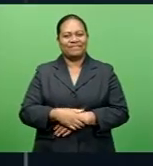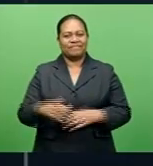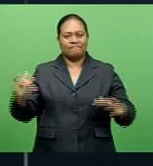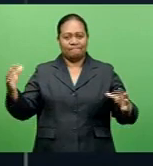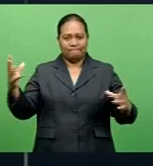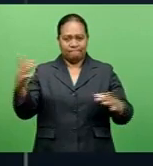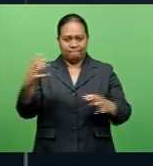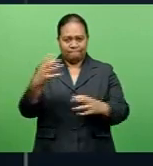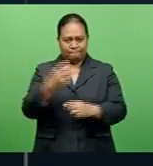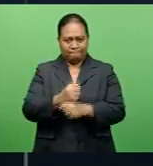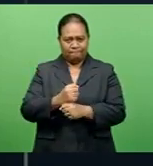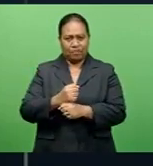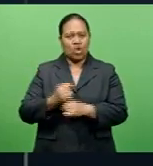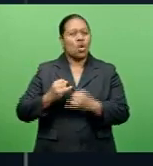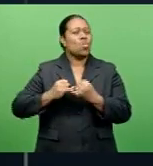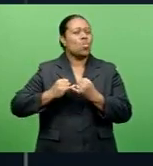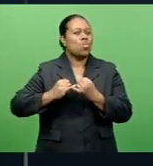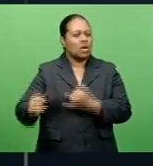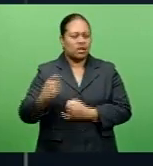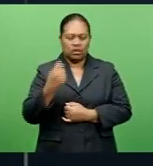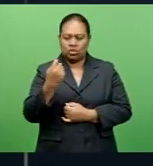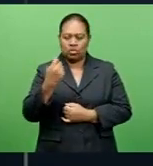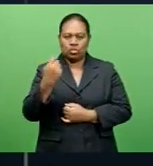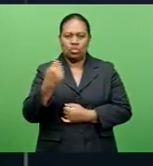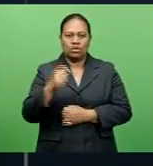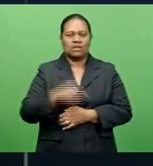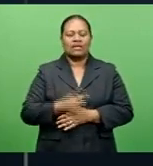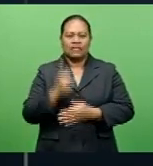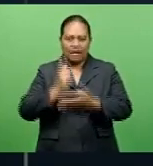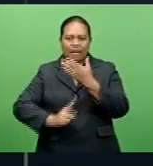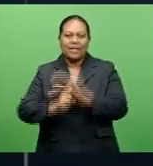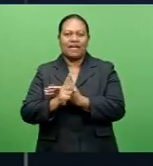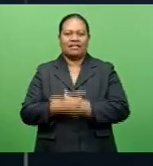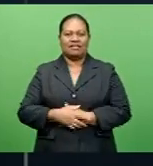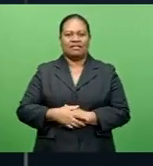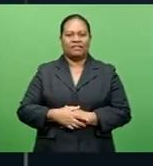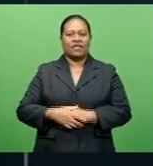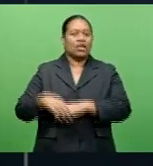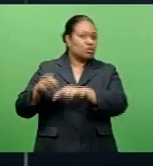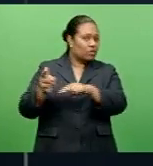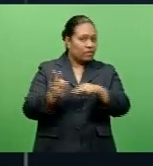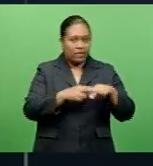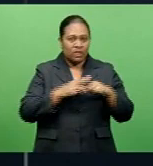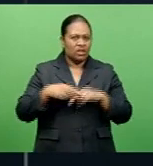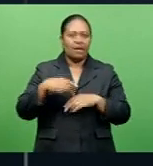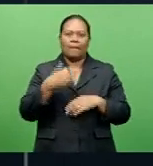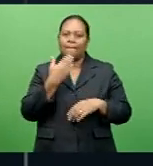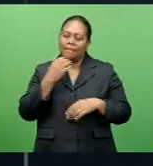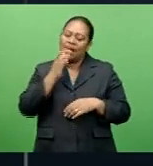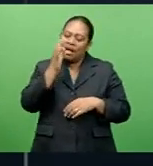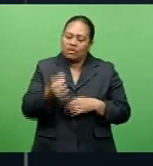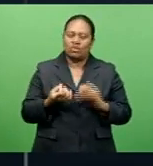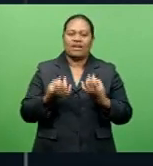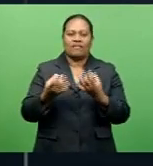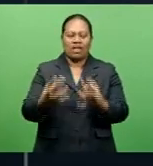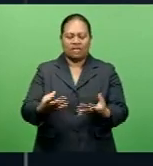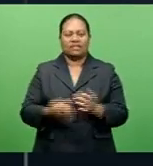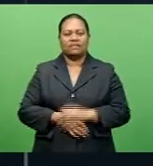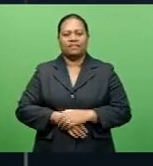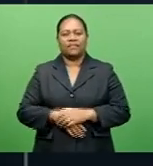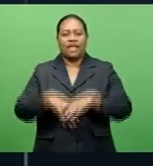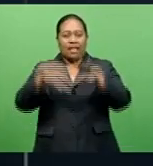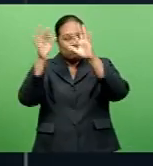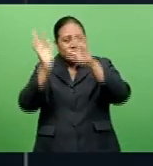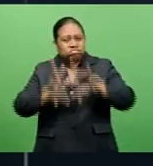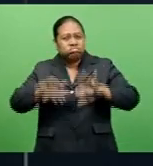Recapping our main stories, the worst is yet to come in terms of the bad weather. Fijians advised to prepare accordingly, and heavy rain